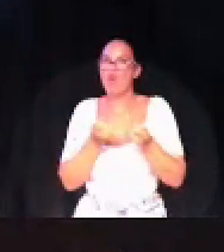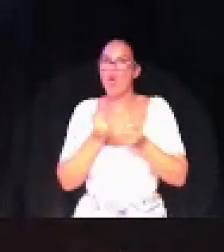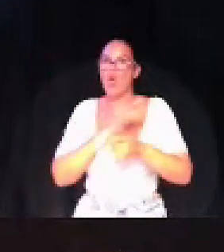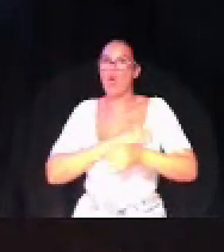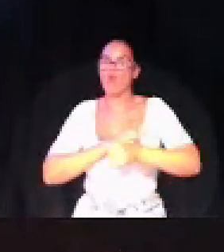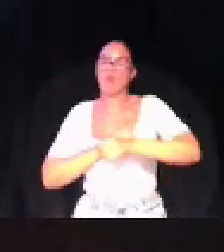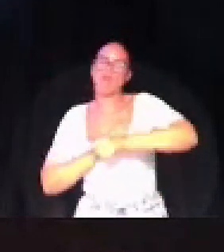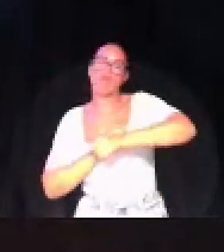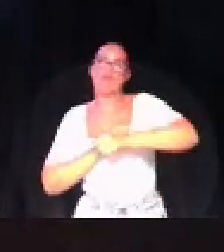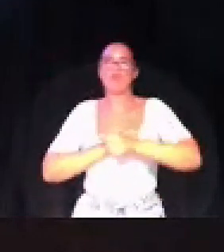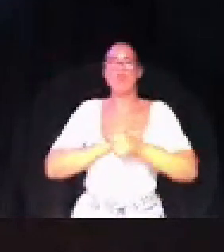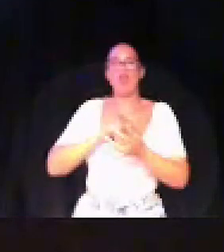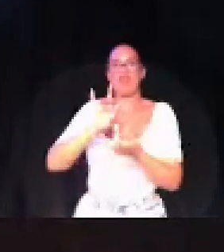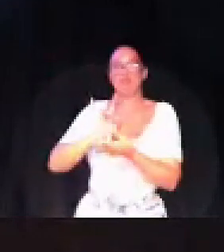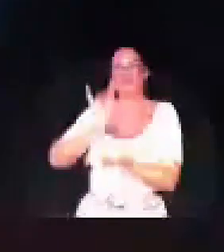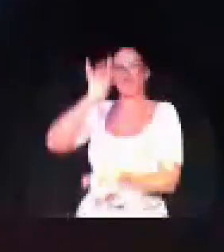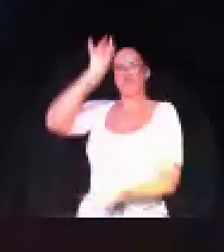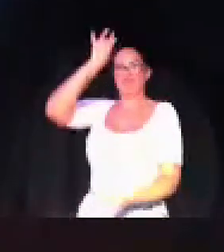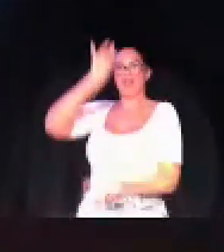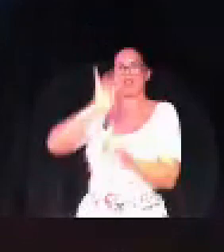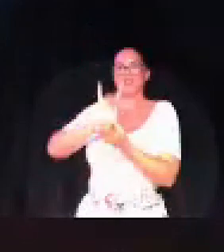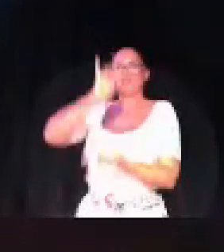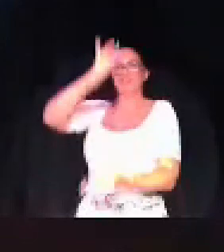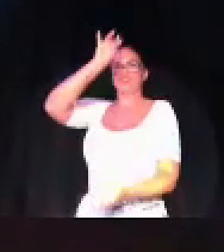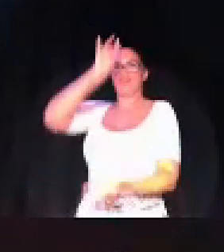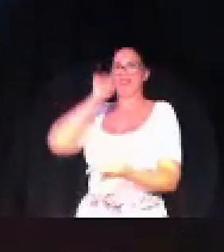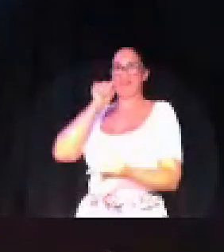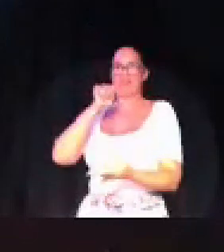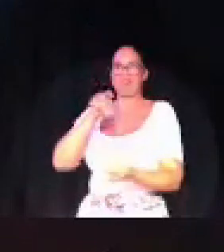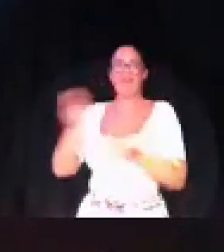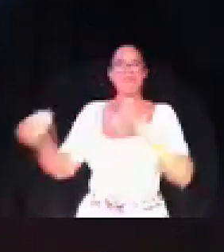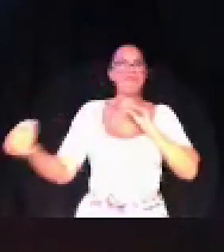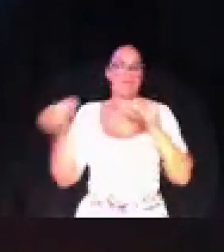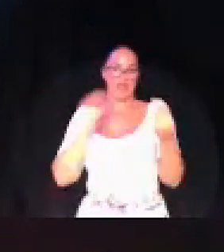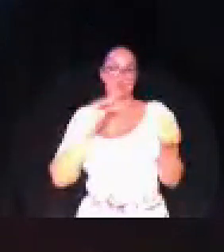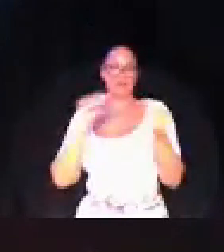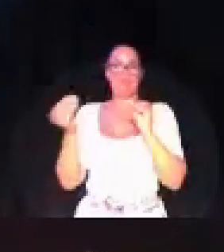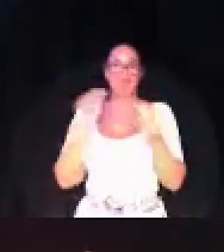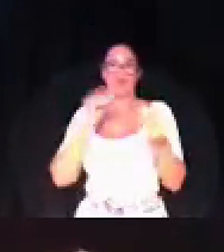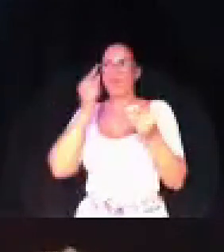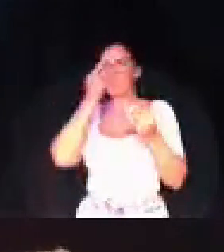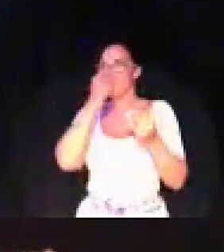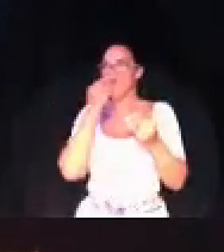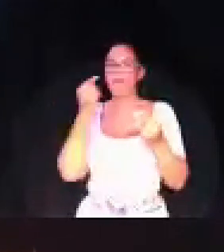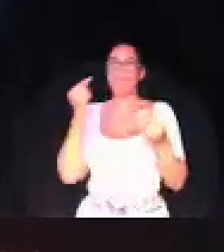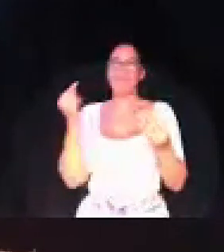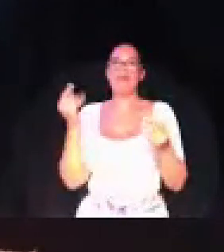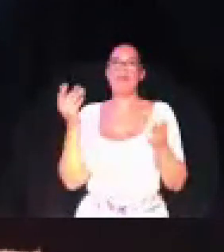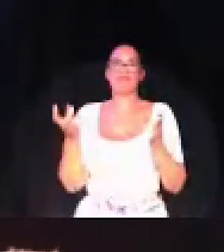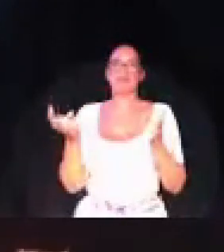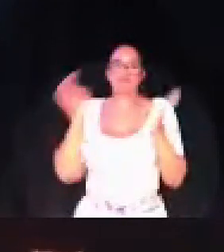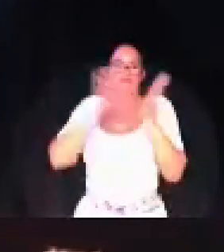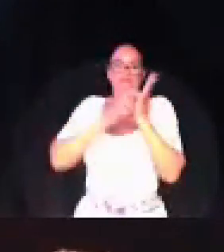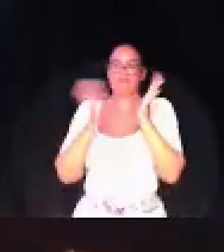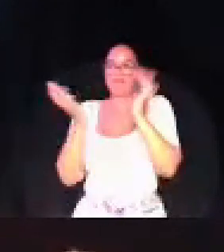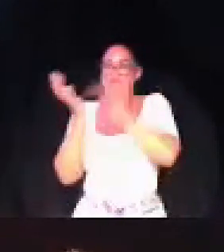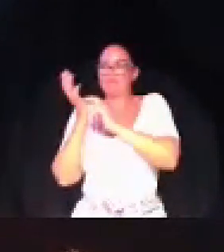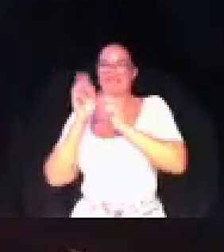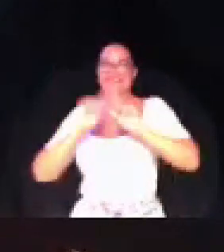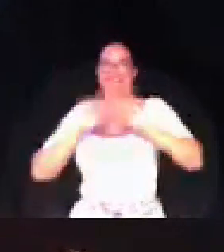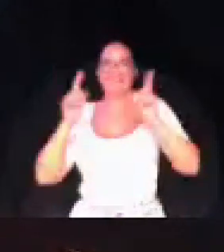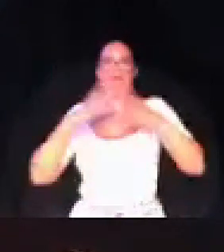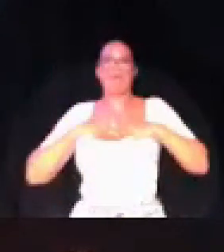the stretch sensors are very flexible in that they can be applied to, like, I meant to bring with me some other examples of like other things